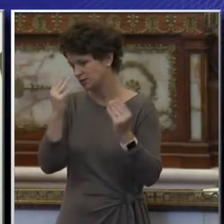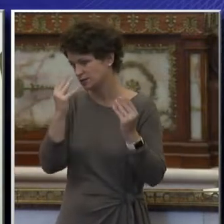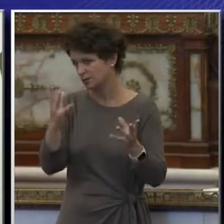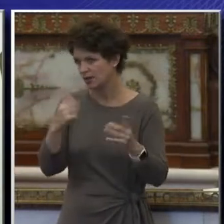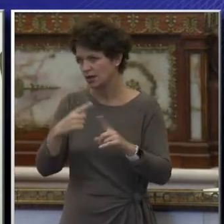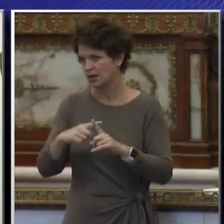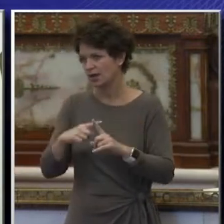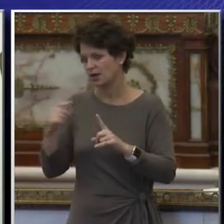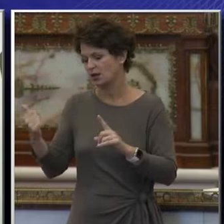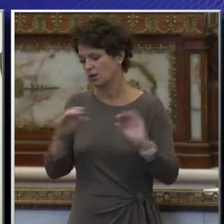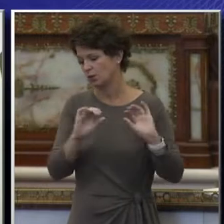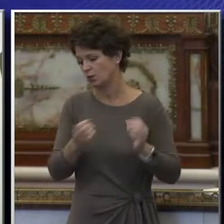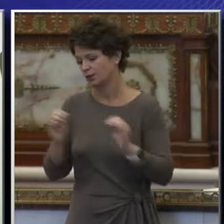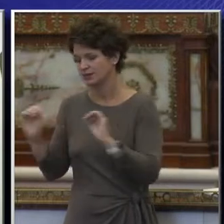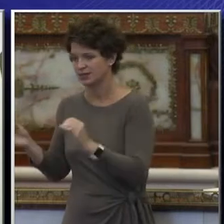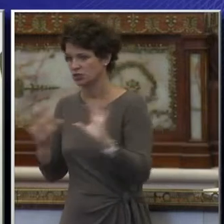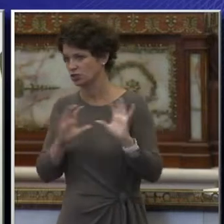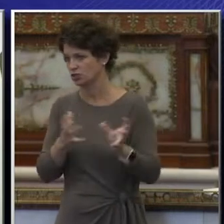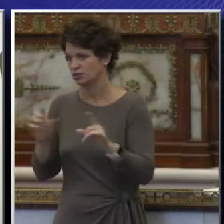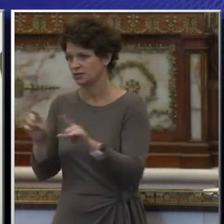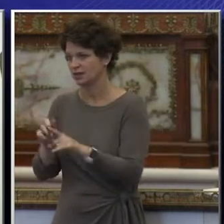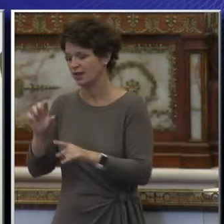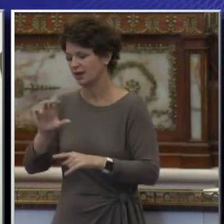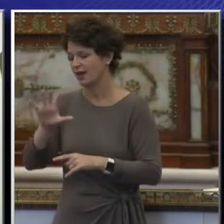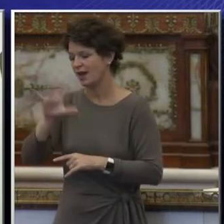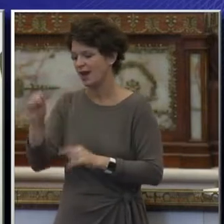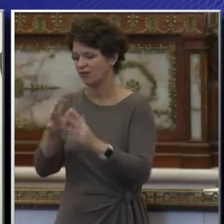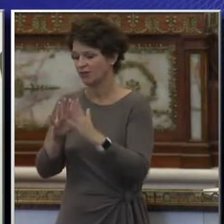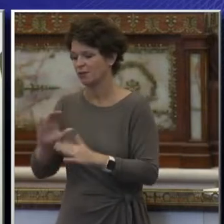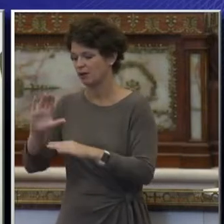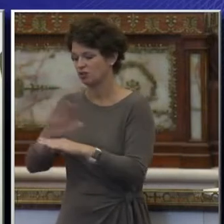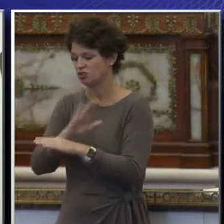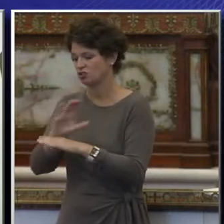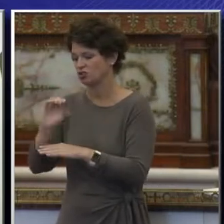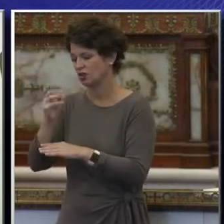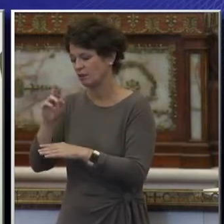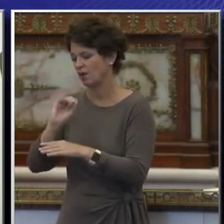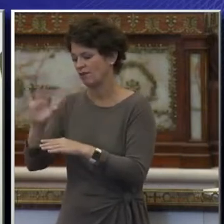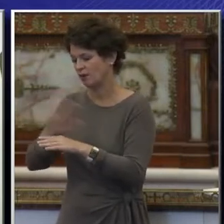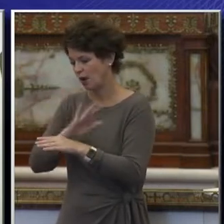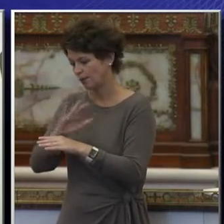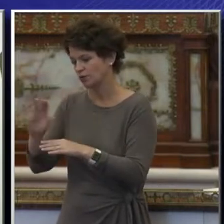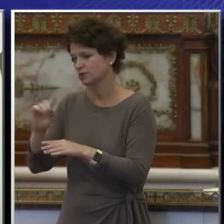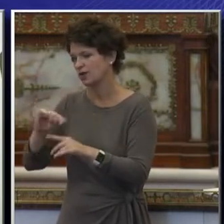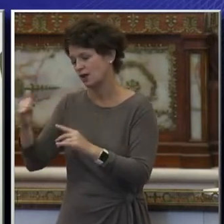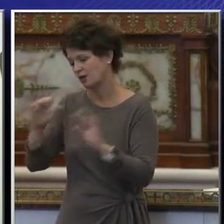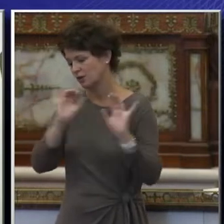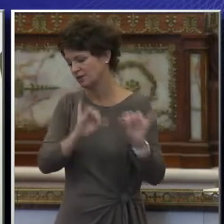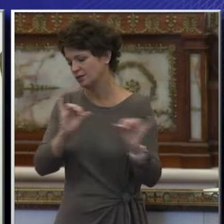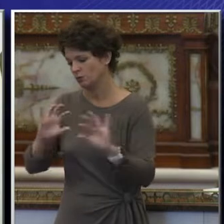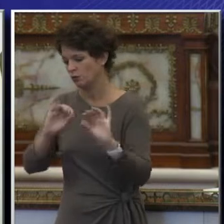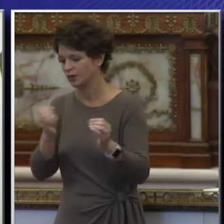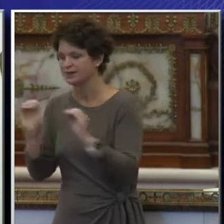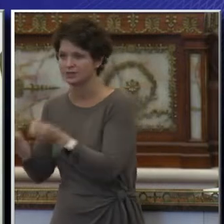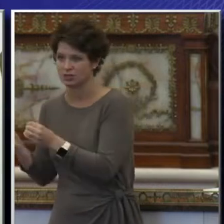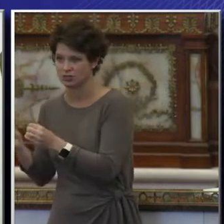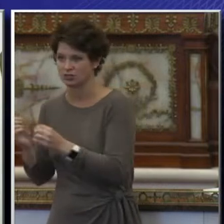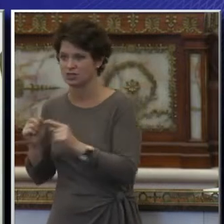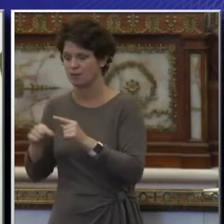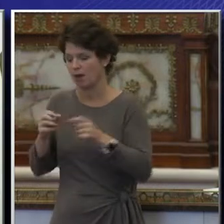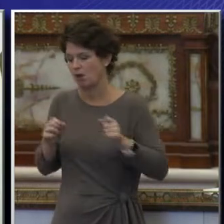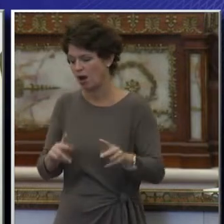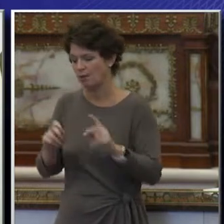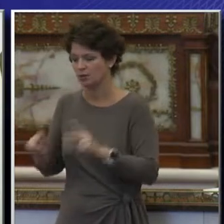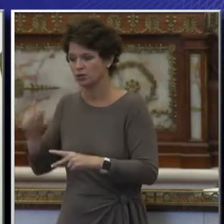as various organizations like the African American Chamber, Hispanic Chamber, and other similar organizations about the opportunities